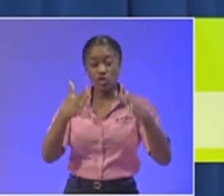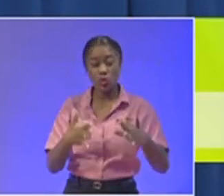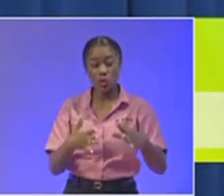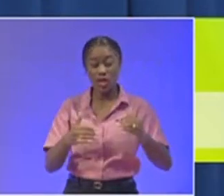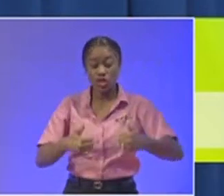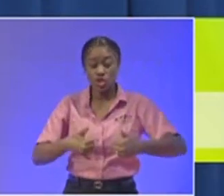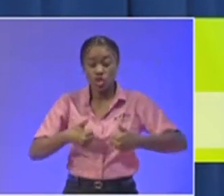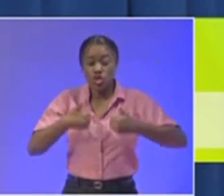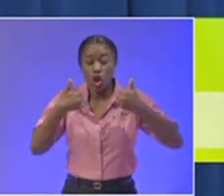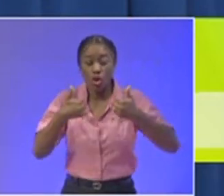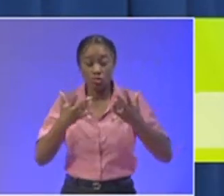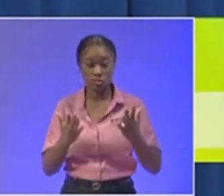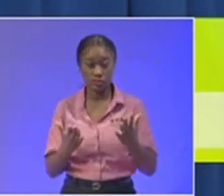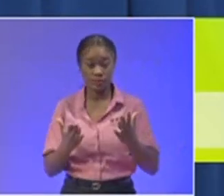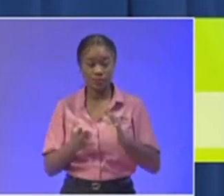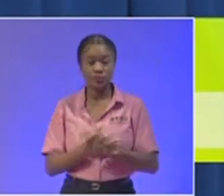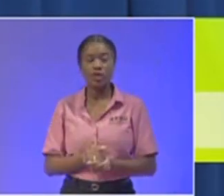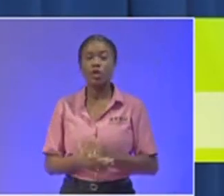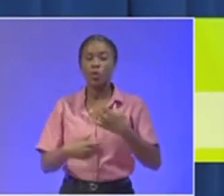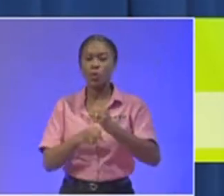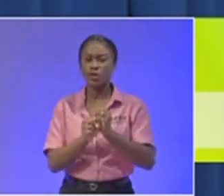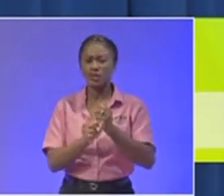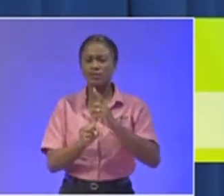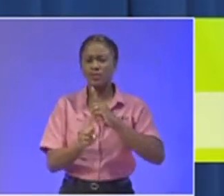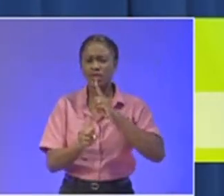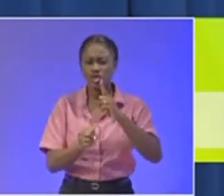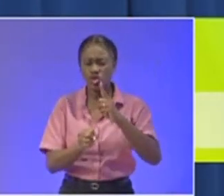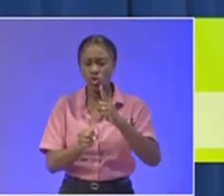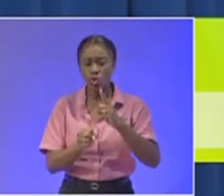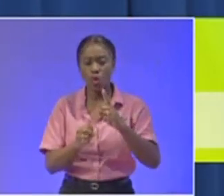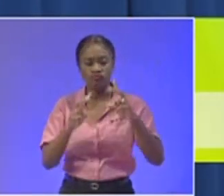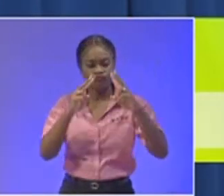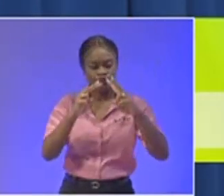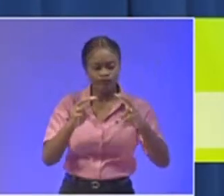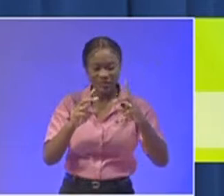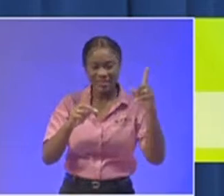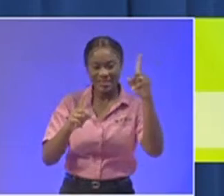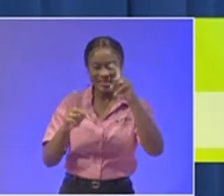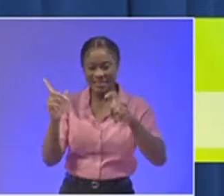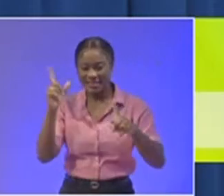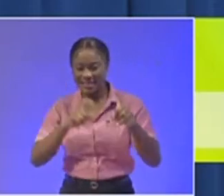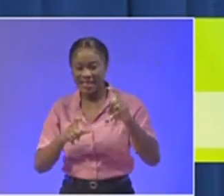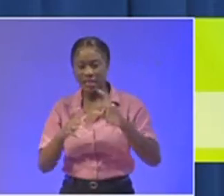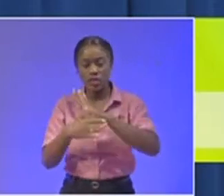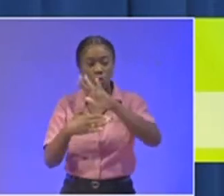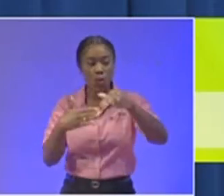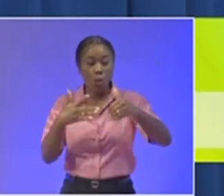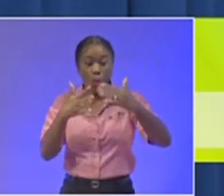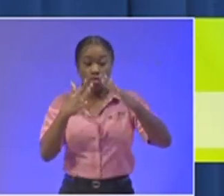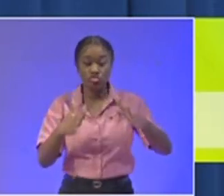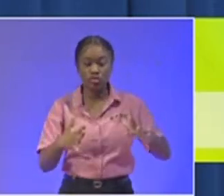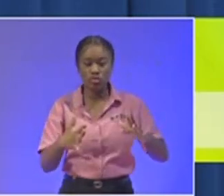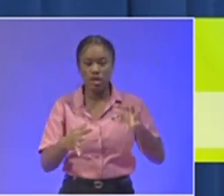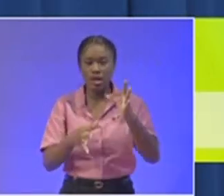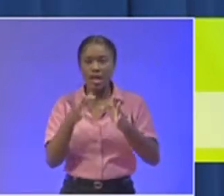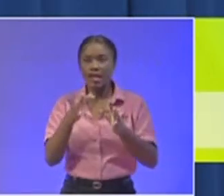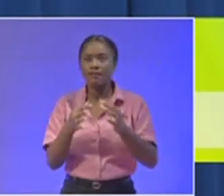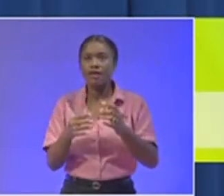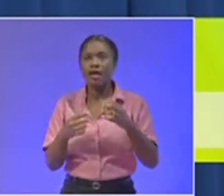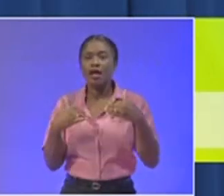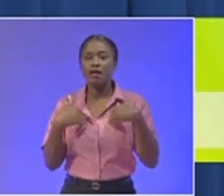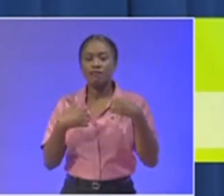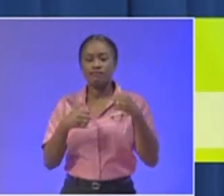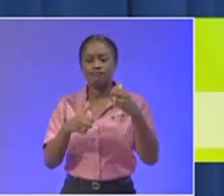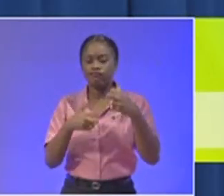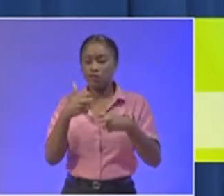as universal screening to ensure that they capture all children who might have hearing difficulties is so important,